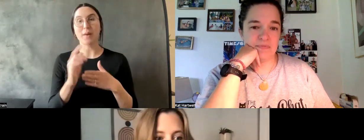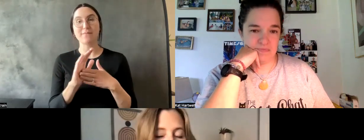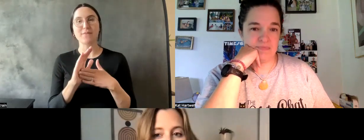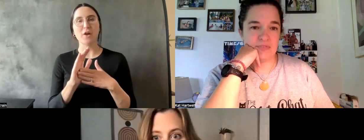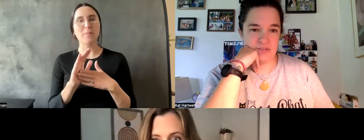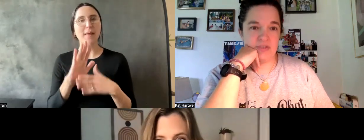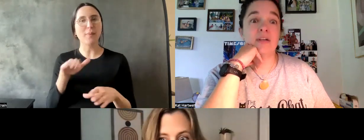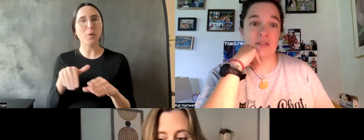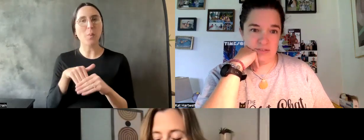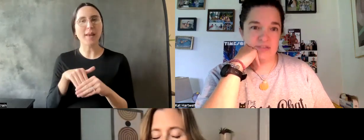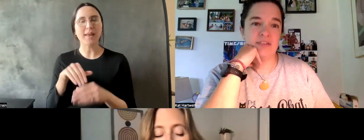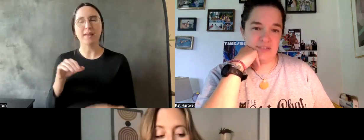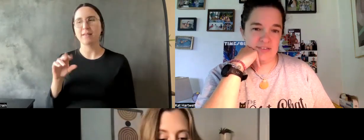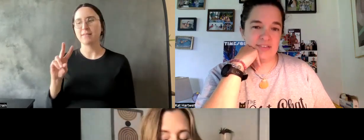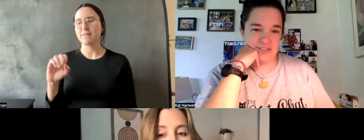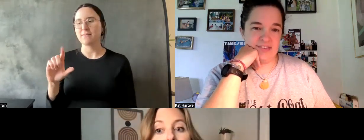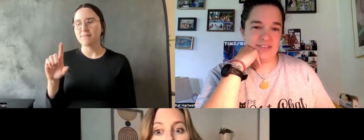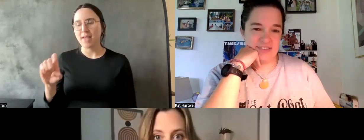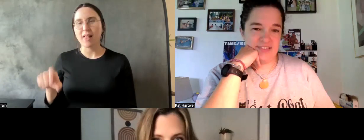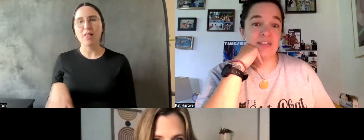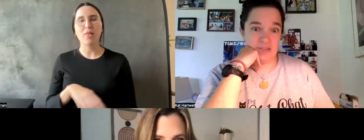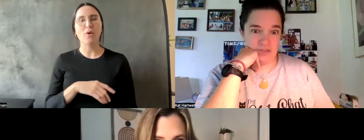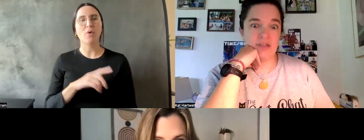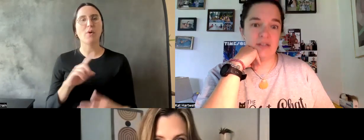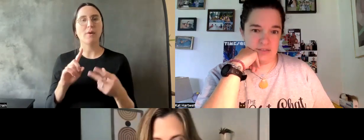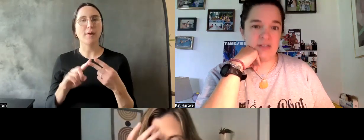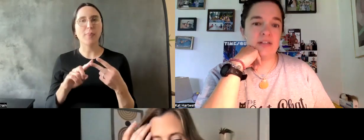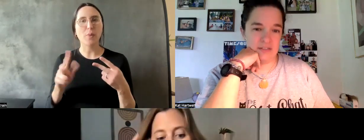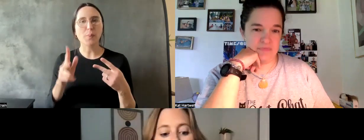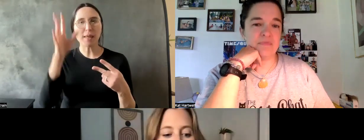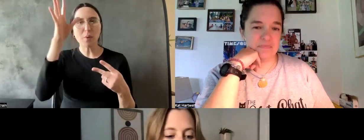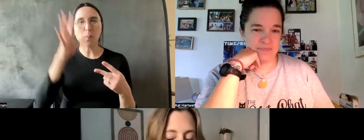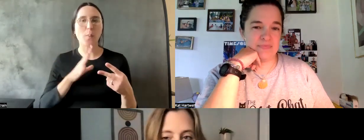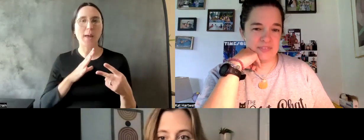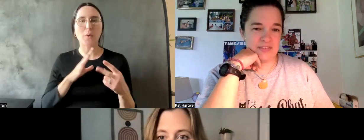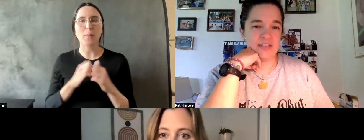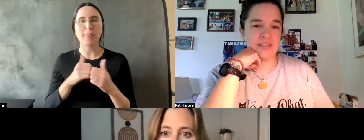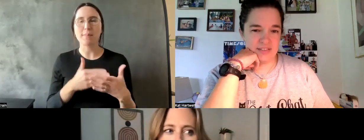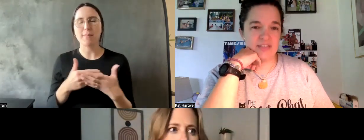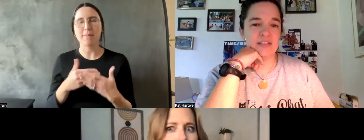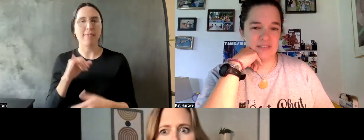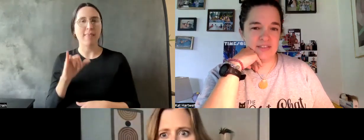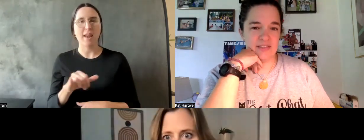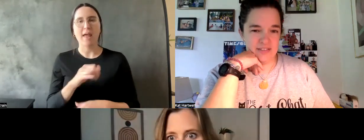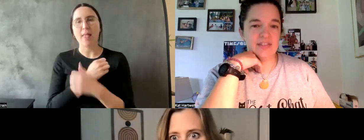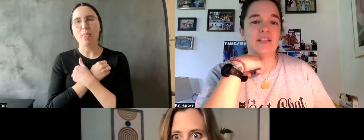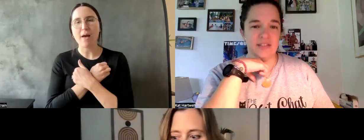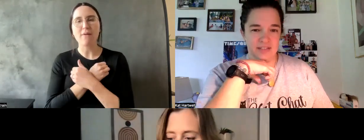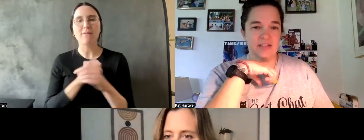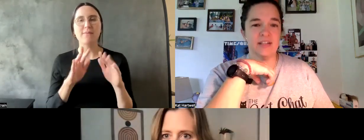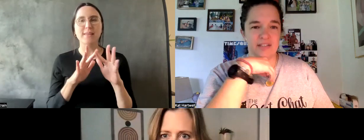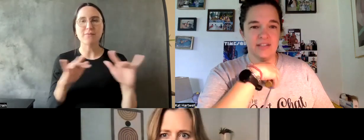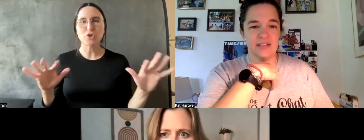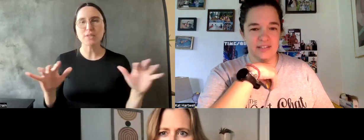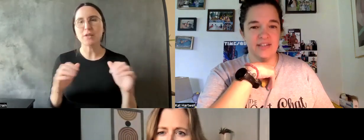Veil series or Three Wise Men and a Baby. Like I love seeing that diversity and the different storylines and the kiss coming